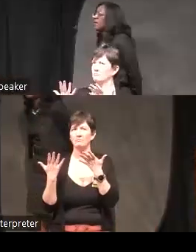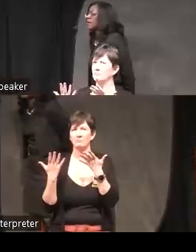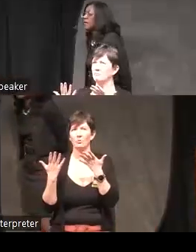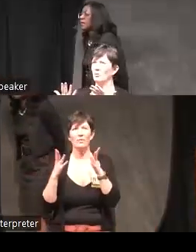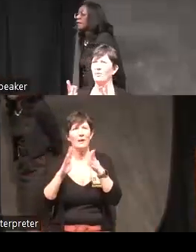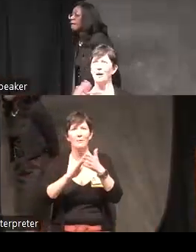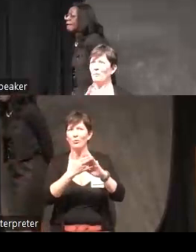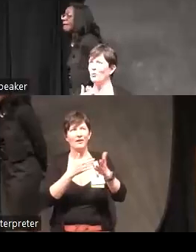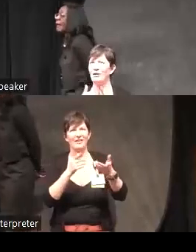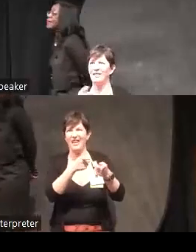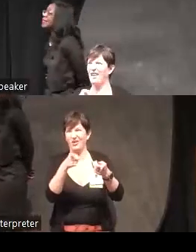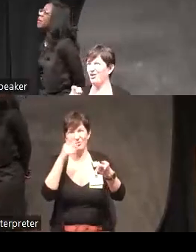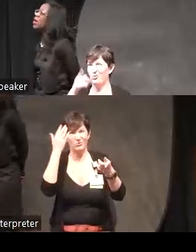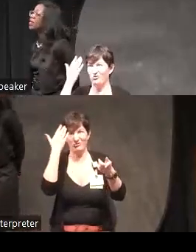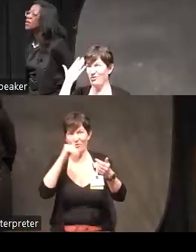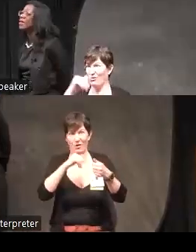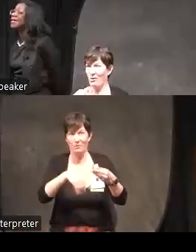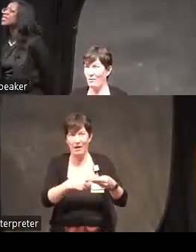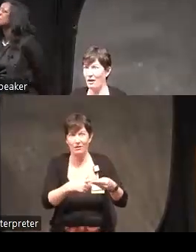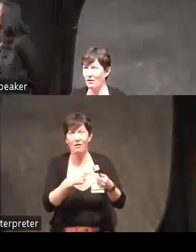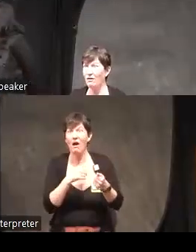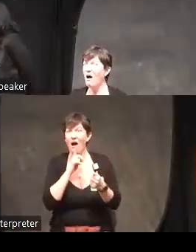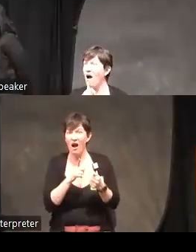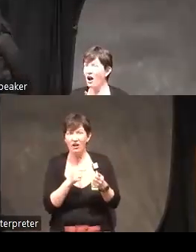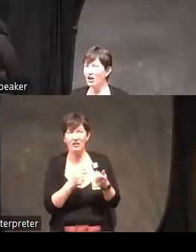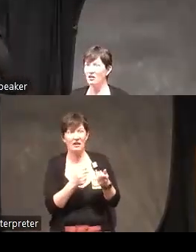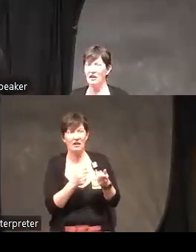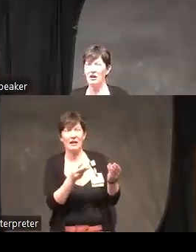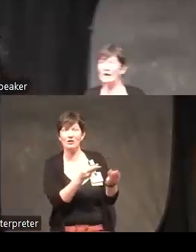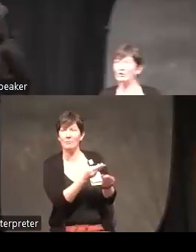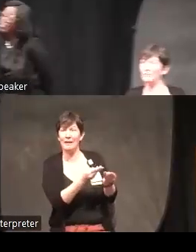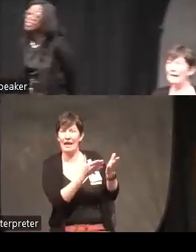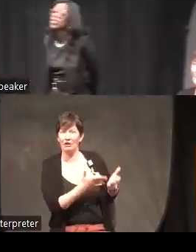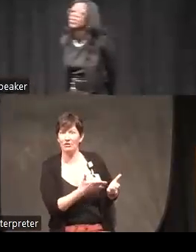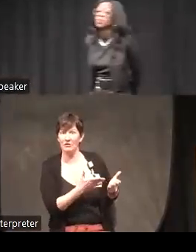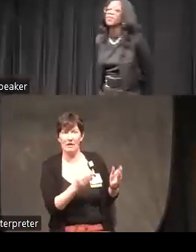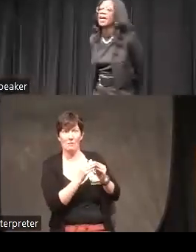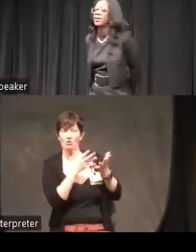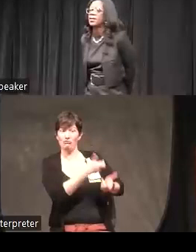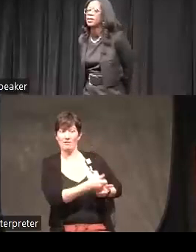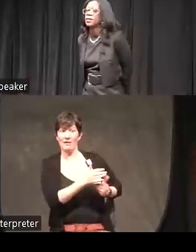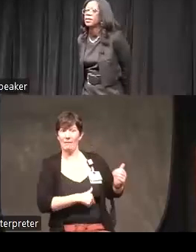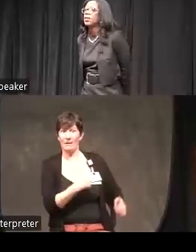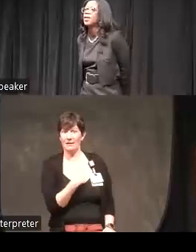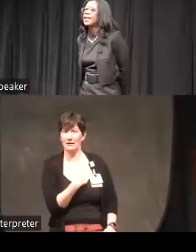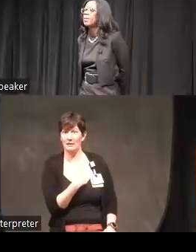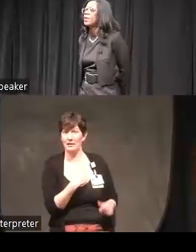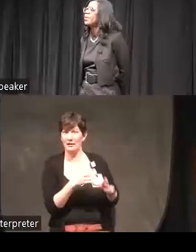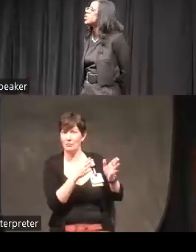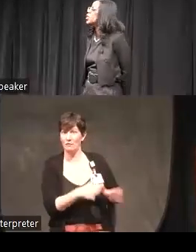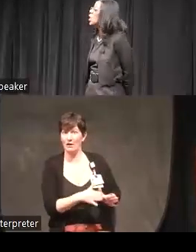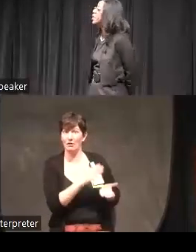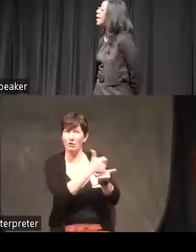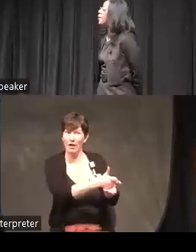with. Ask them, are there intermediaries that are more trusted than you as a provider who could help?